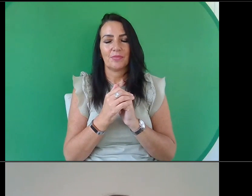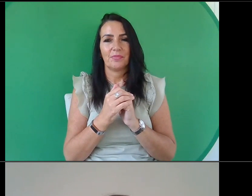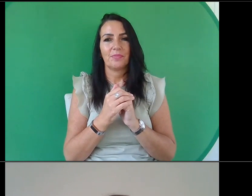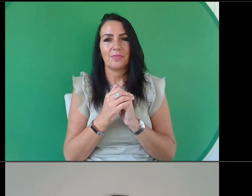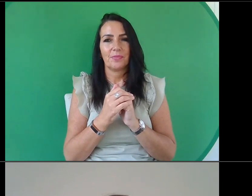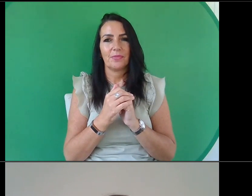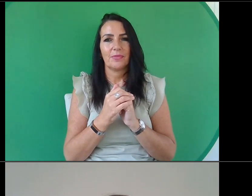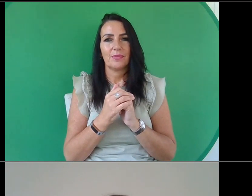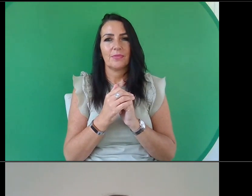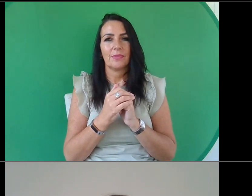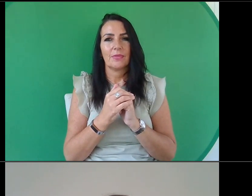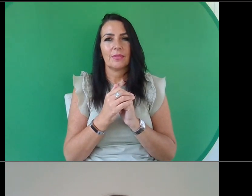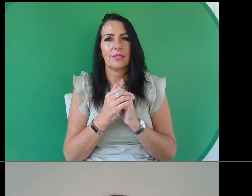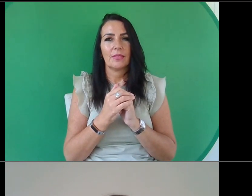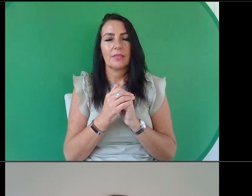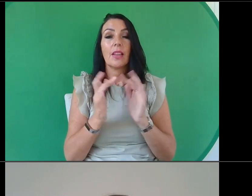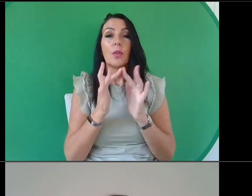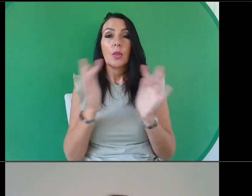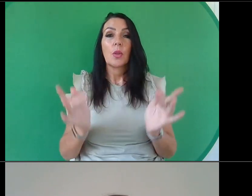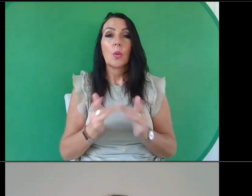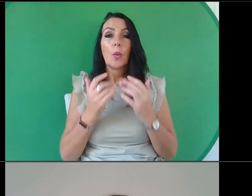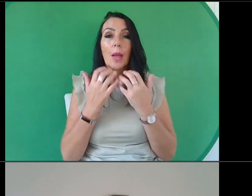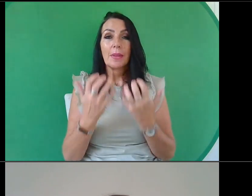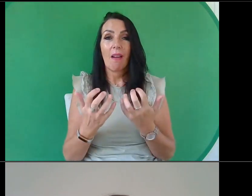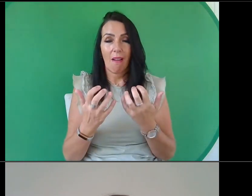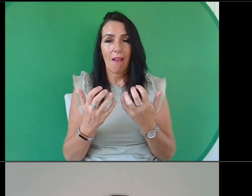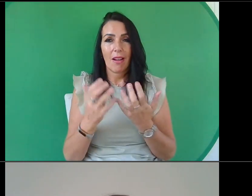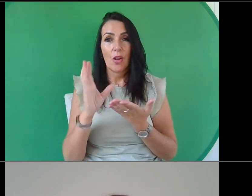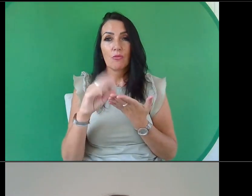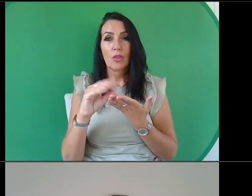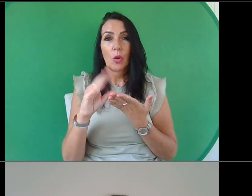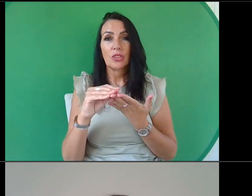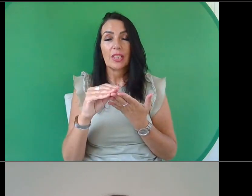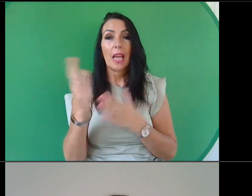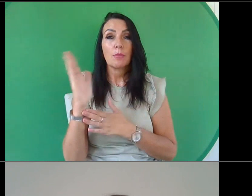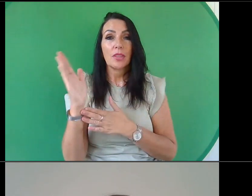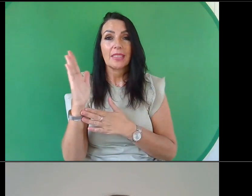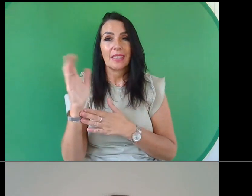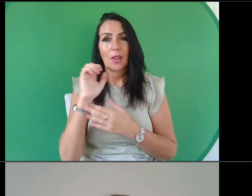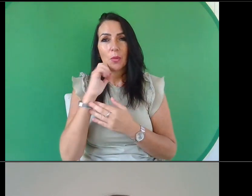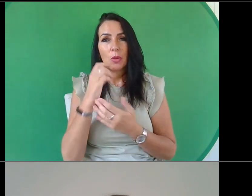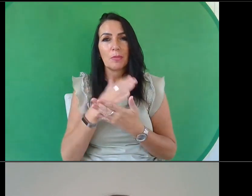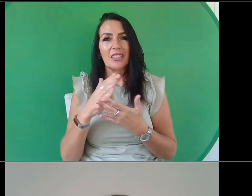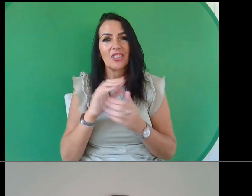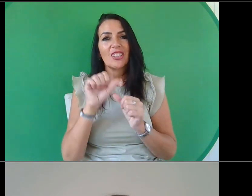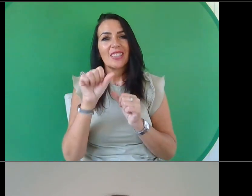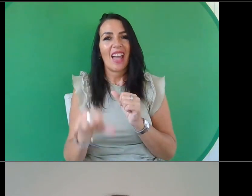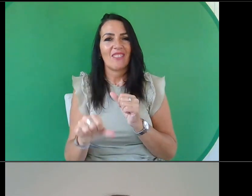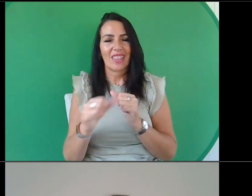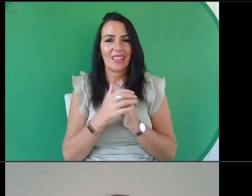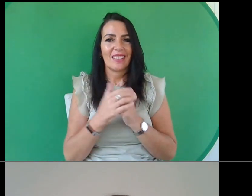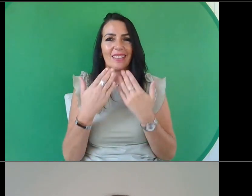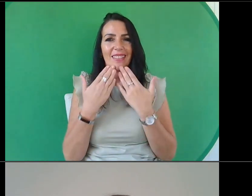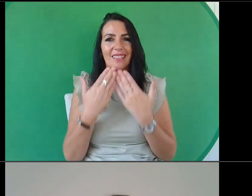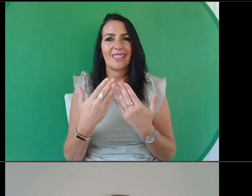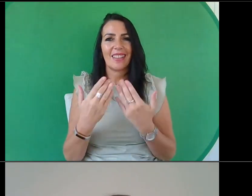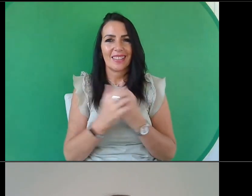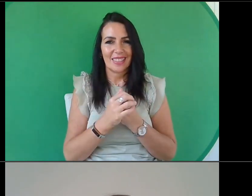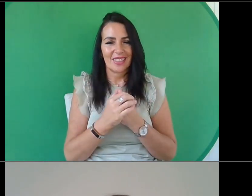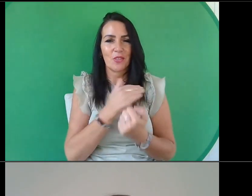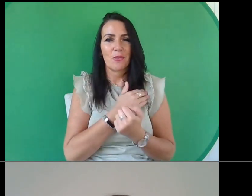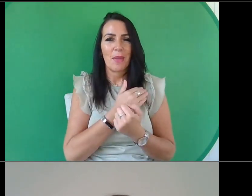just to say that the webinar recording and presentation slides will be shared with you after the event. Thanks, Nora, for reminding me